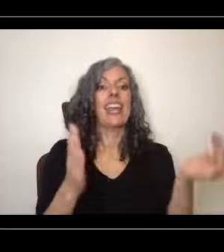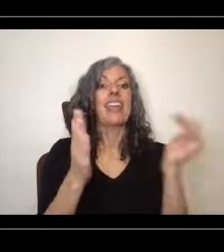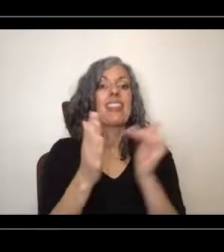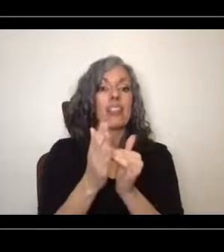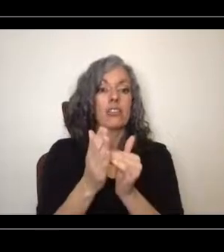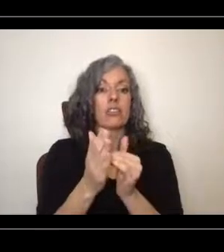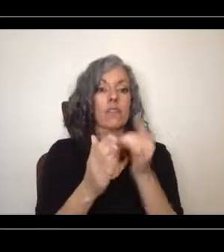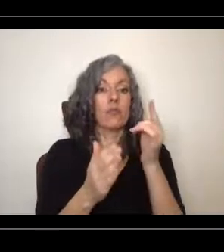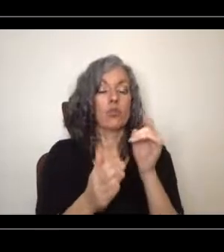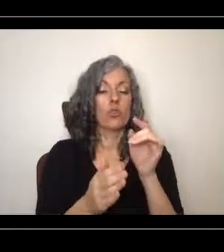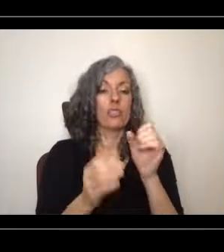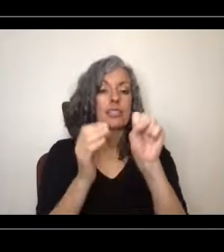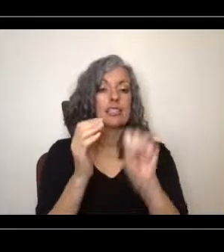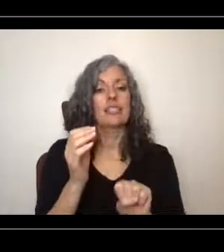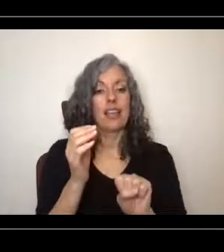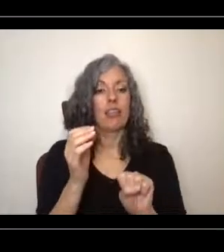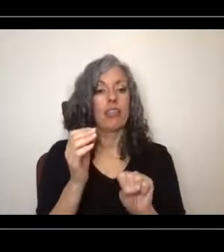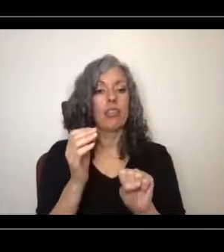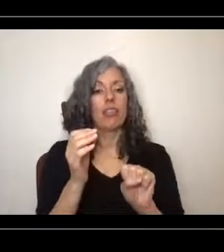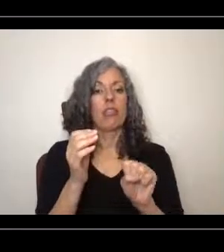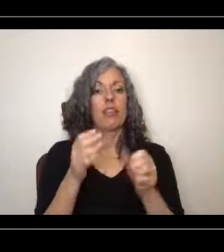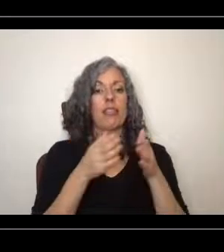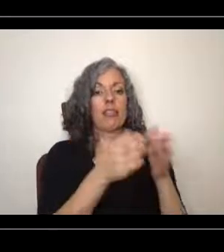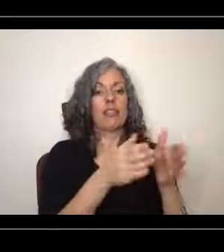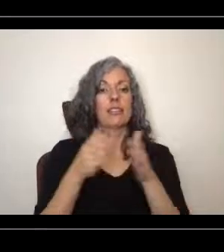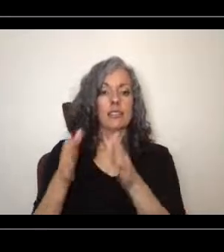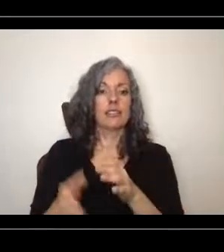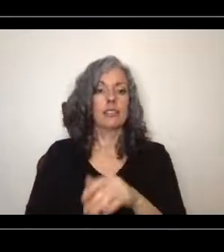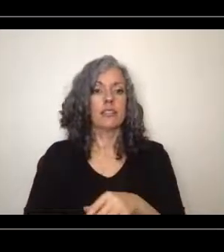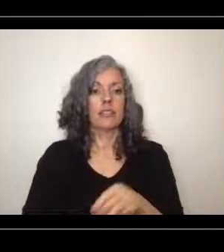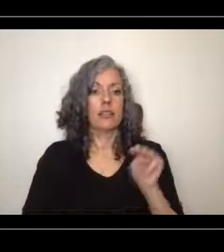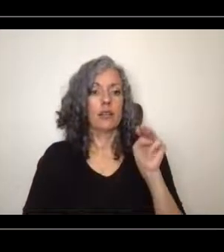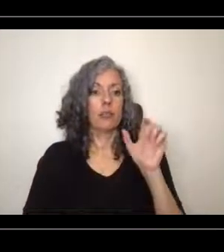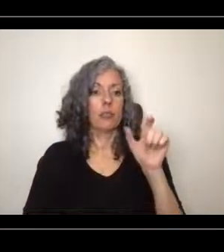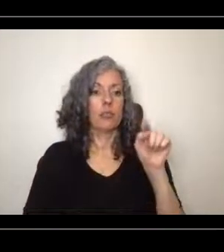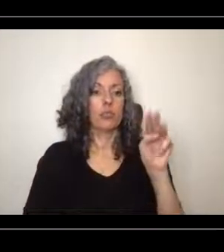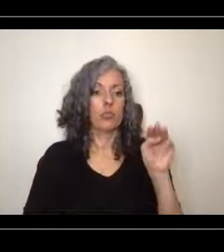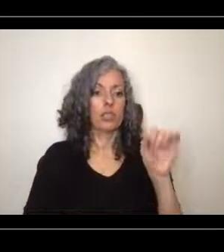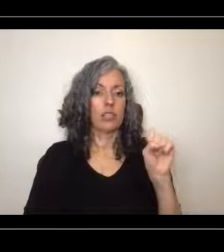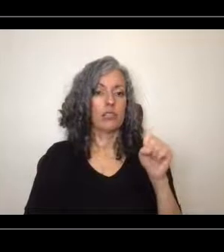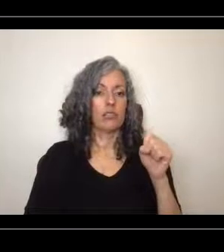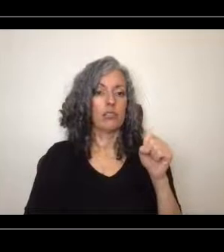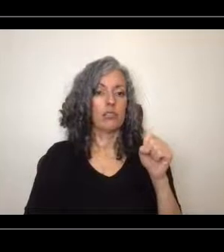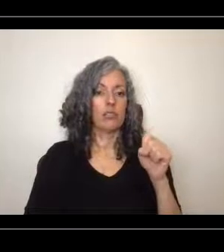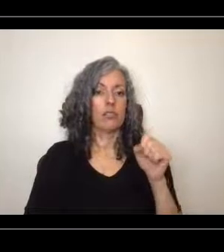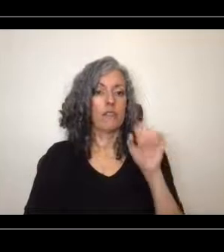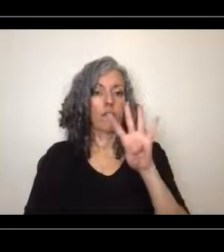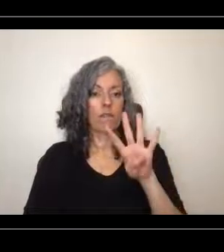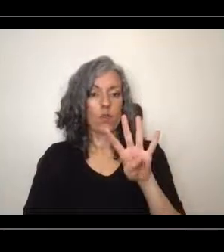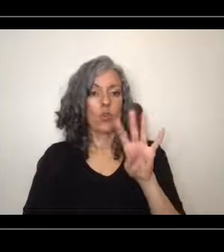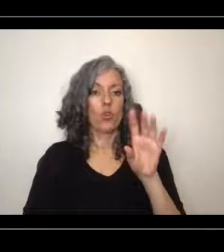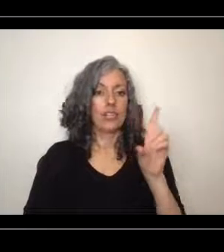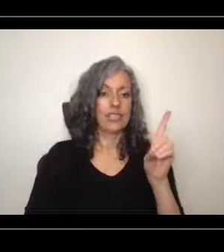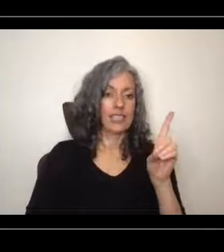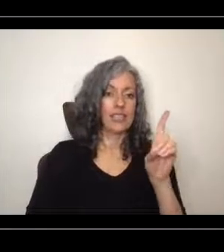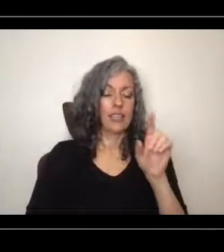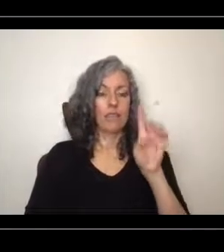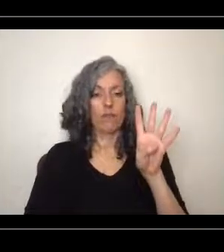101 HOV lanes, Montecito to Santa Barbara segment 4D and 4E project in Santa Barbara